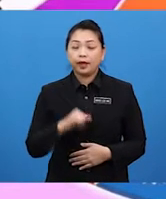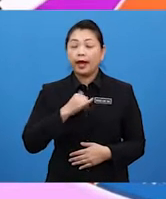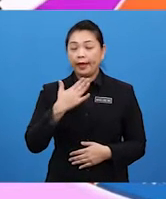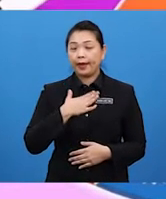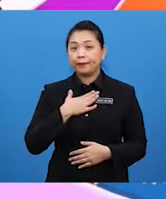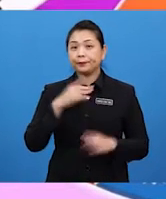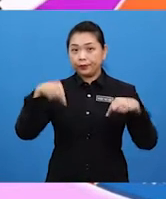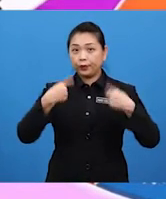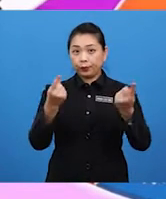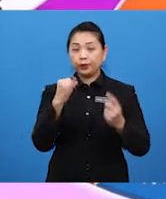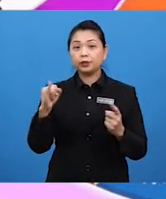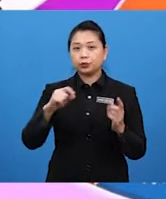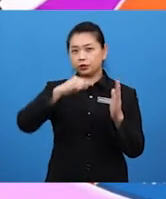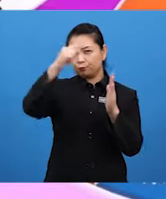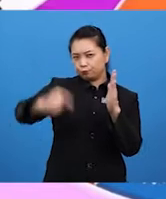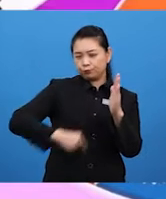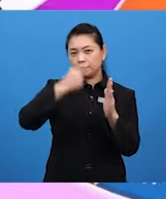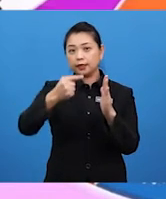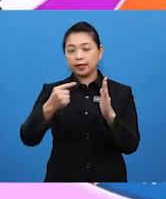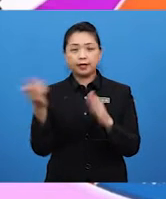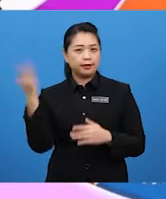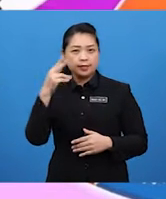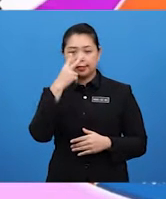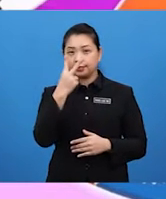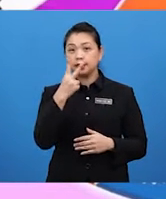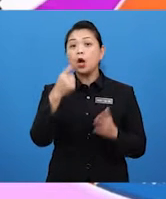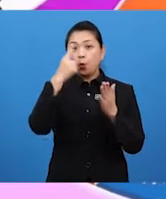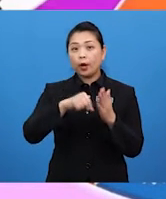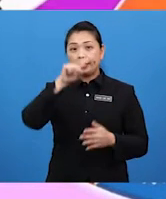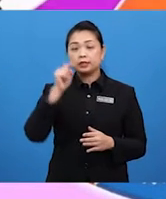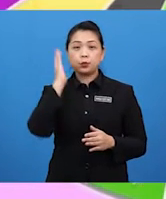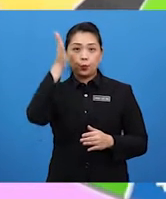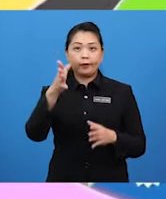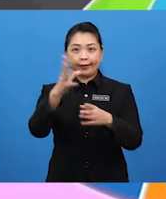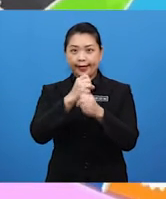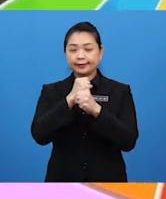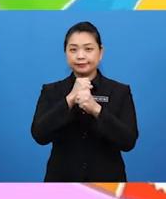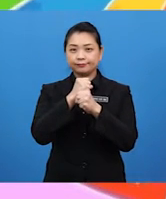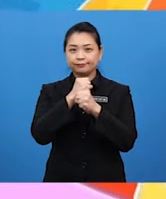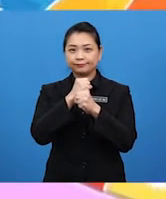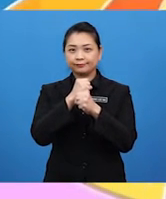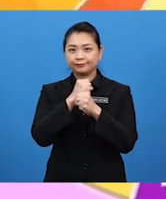I'm going to spin this wheel and let's see what question we'll get.